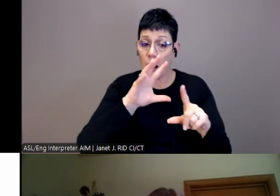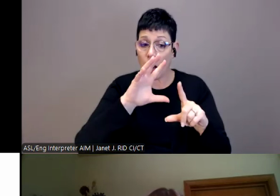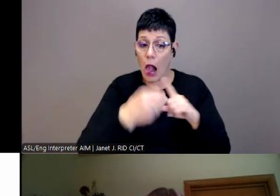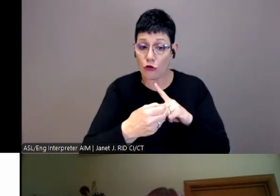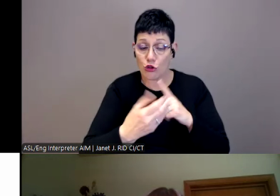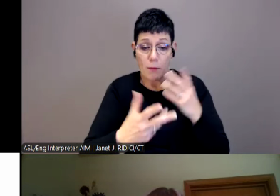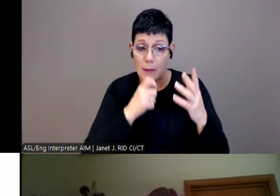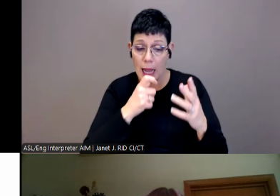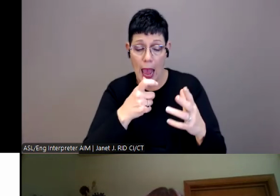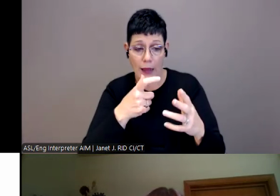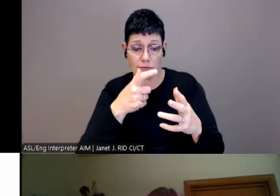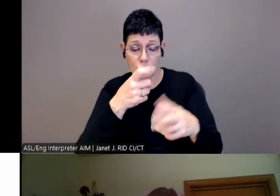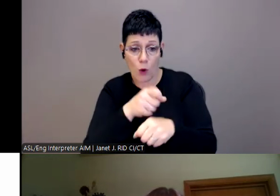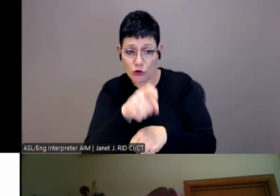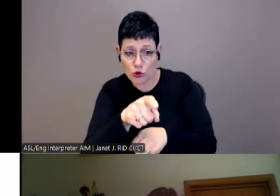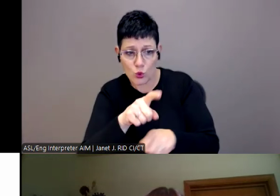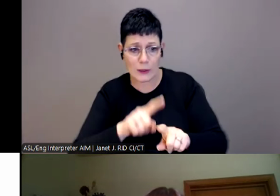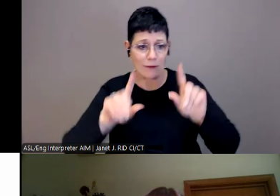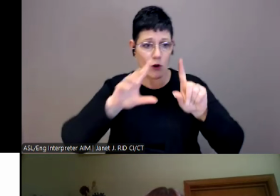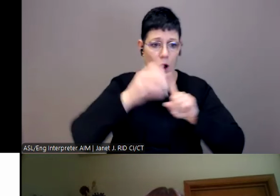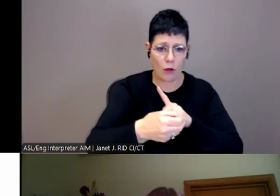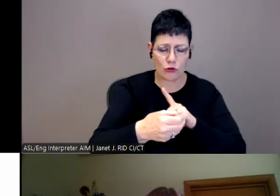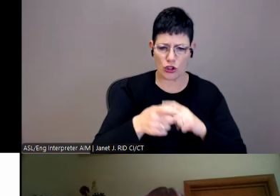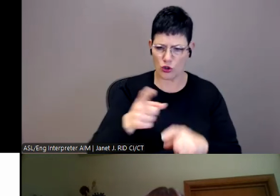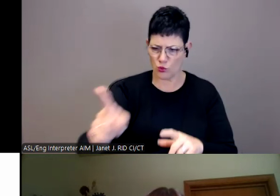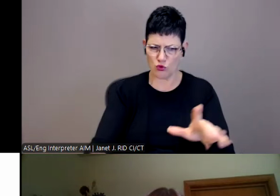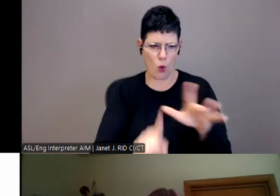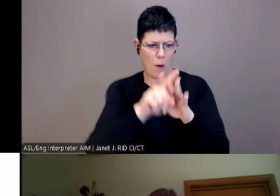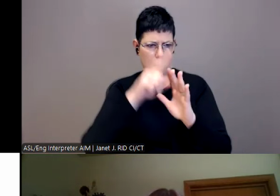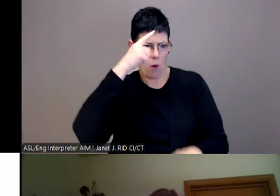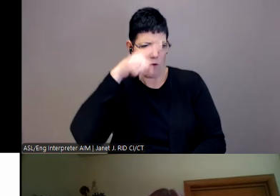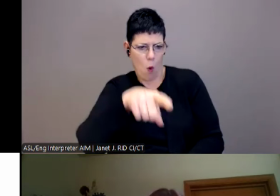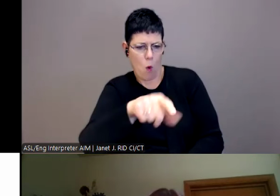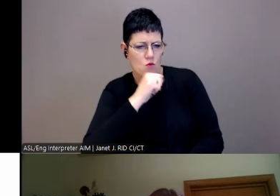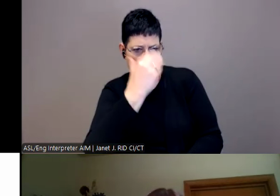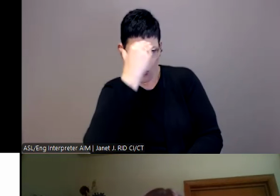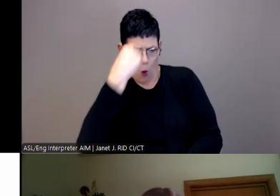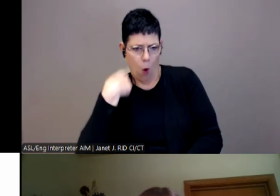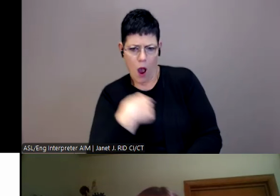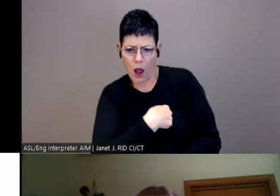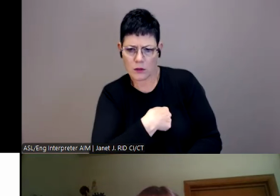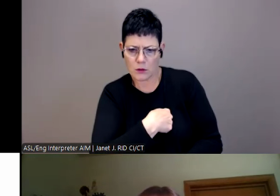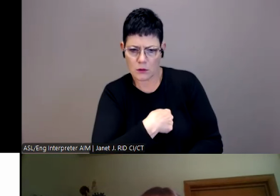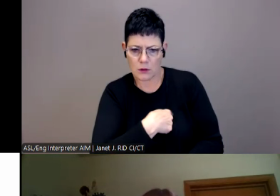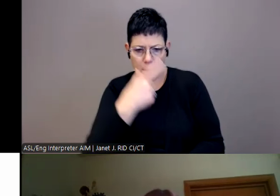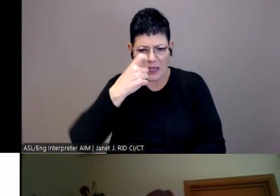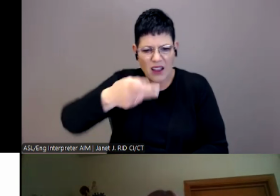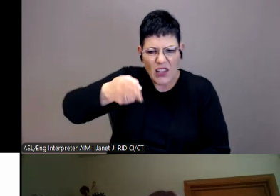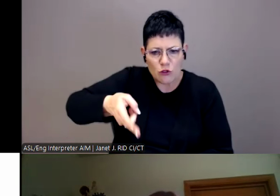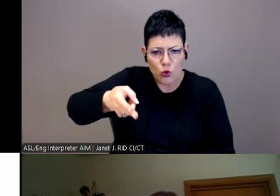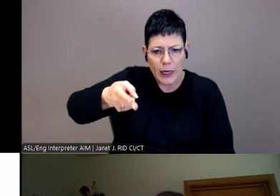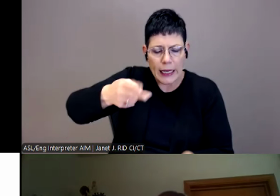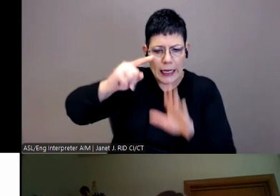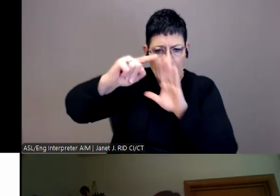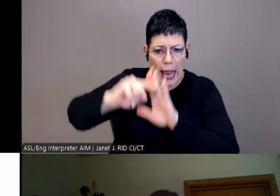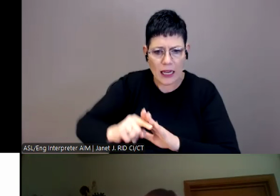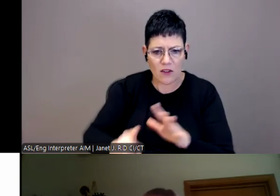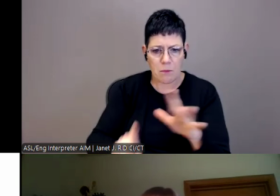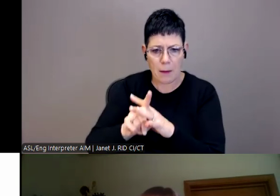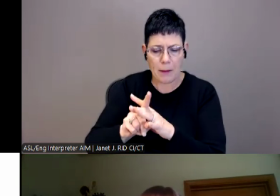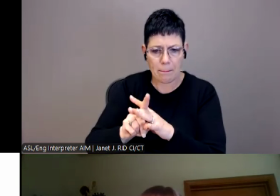trust you coming in and saying, we're here for the role of the good, because of the history that everybody comes in